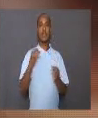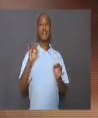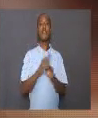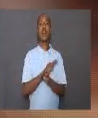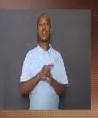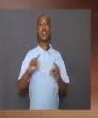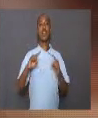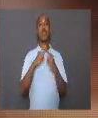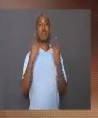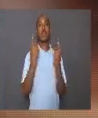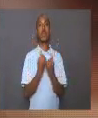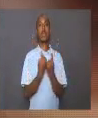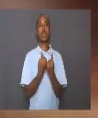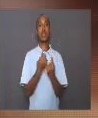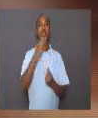functional group